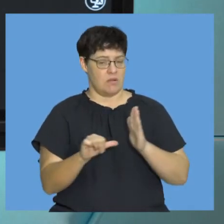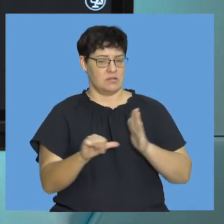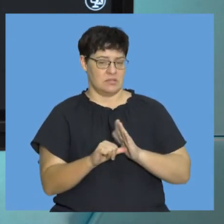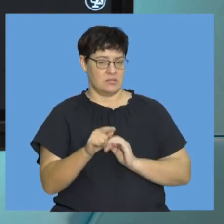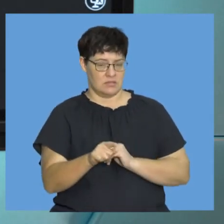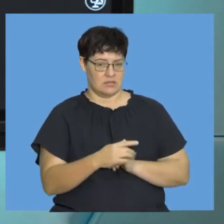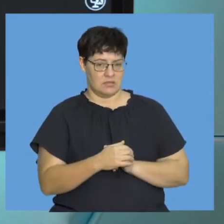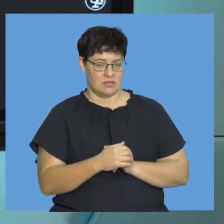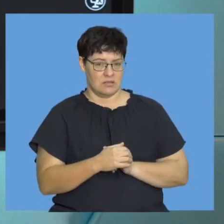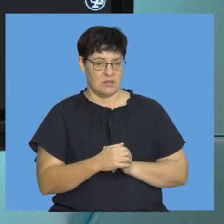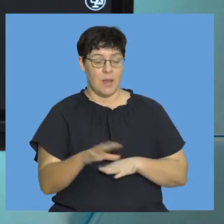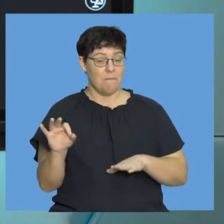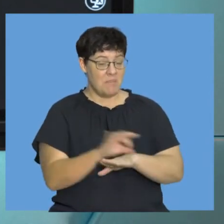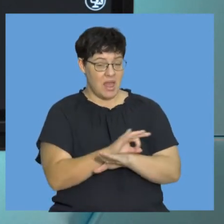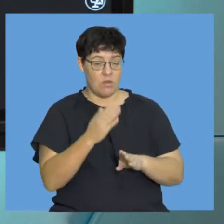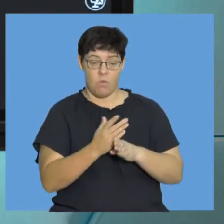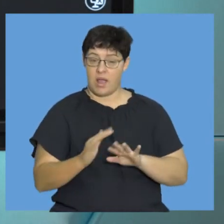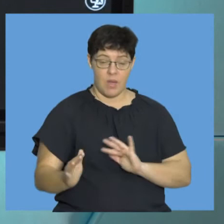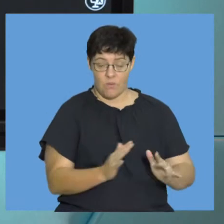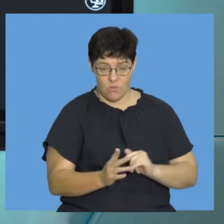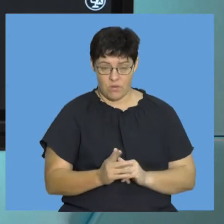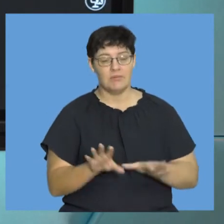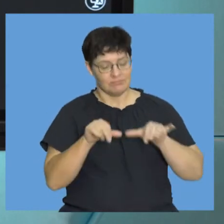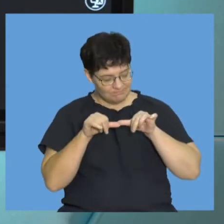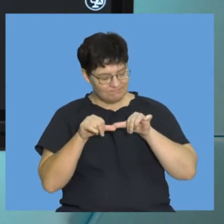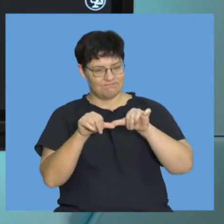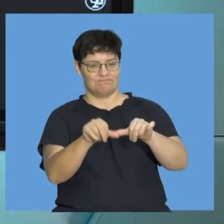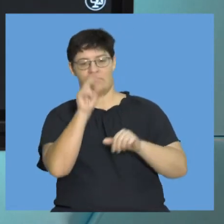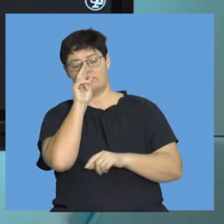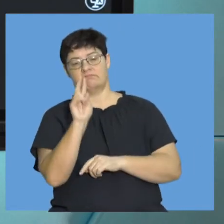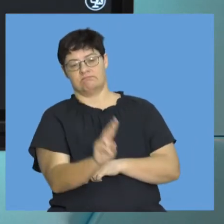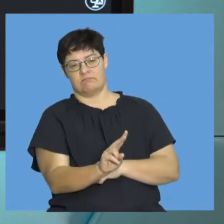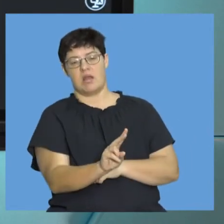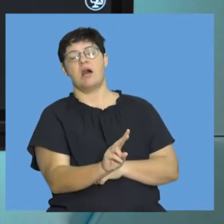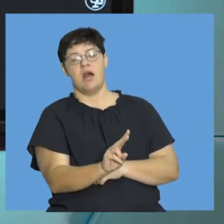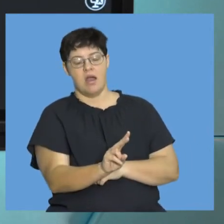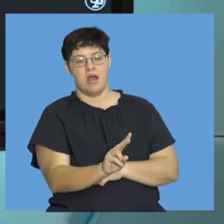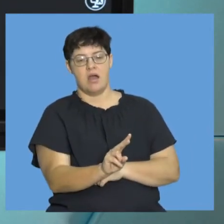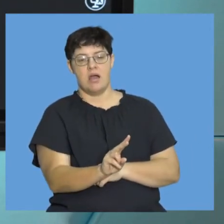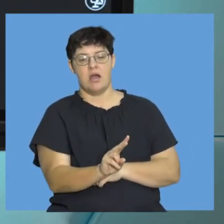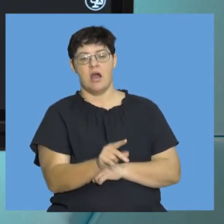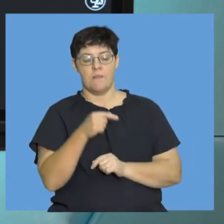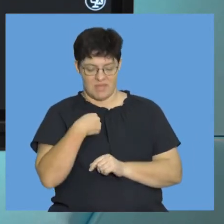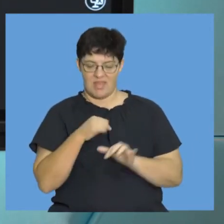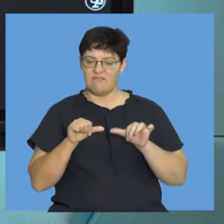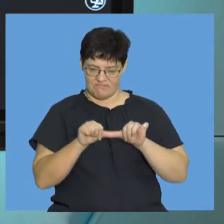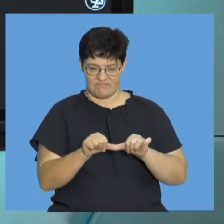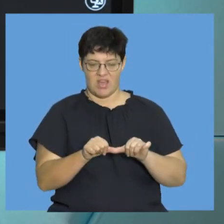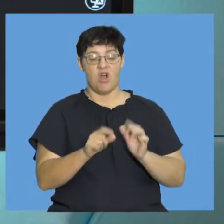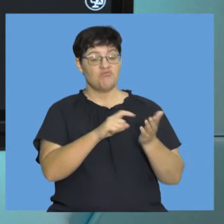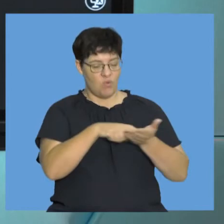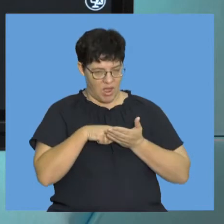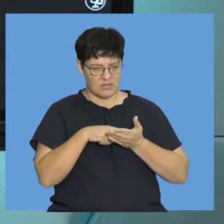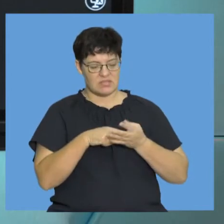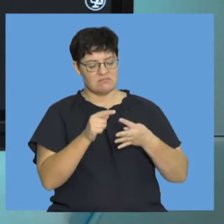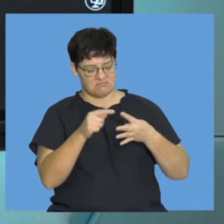very important for that plan to work is to continuously look at it to ensure that you are then meeting